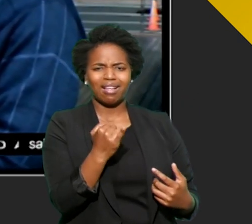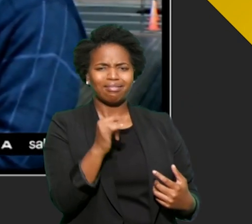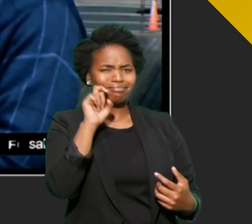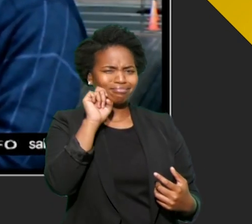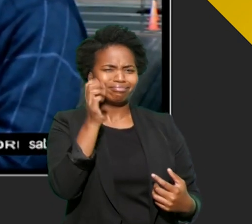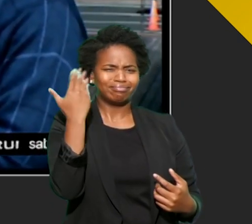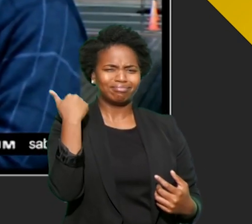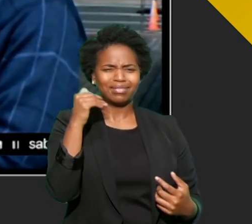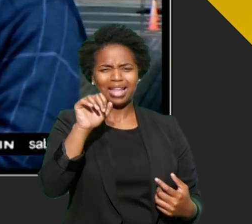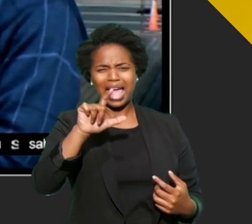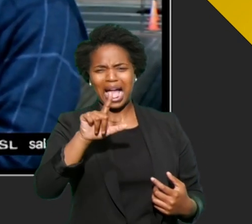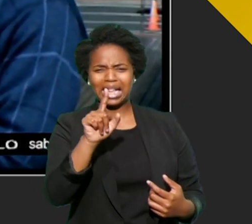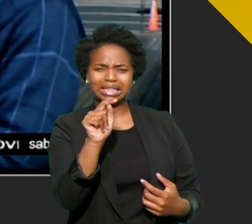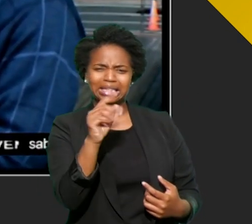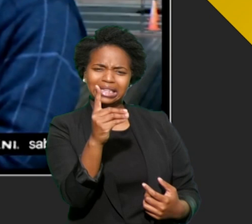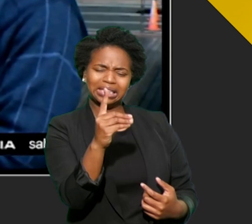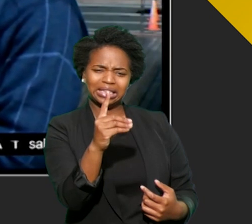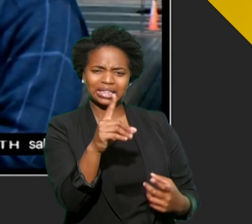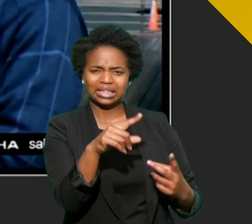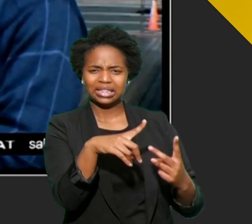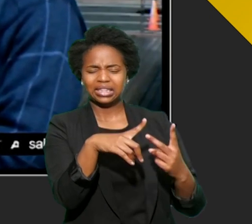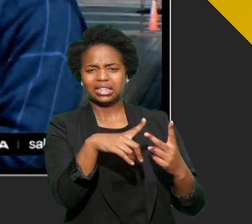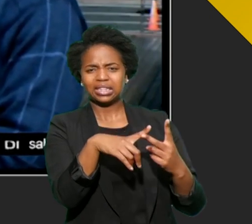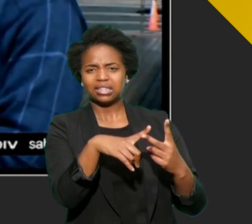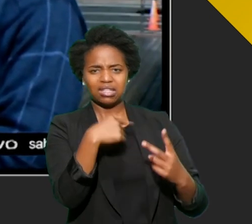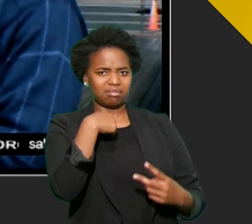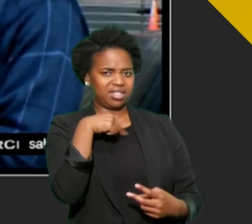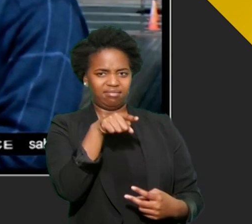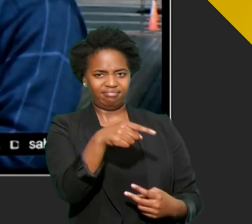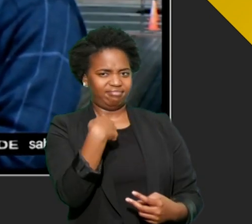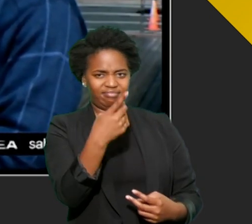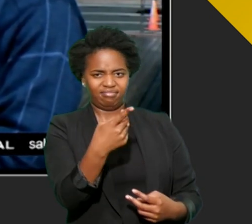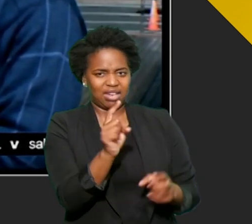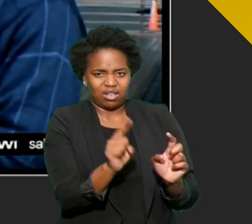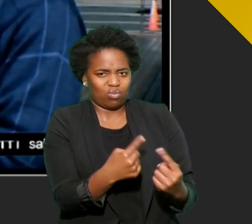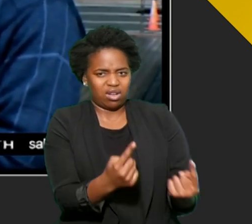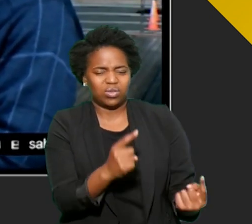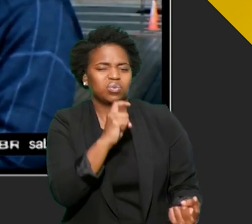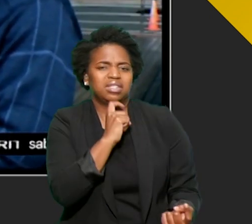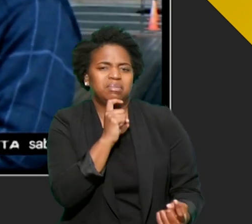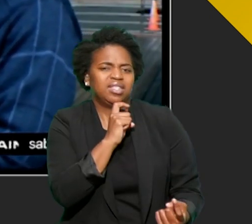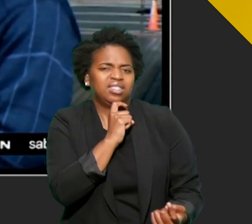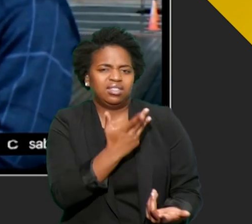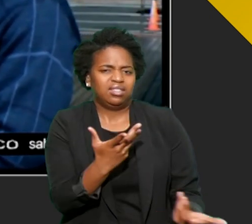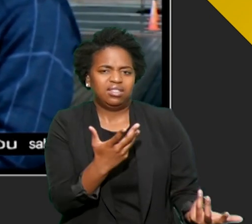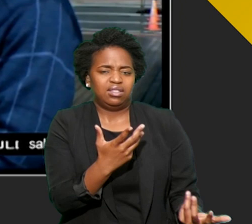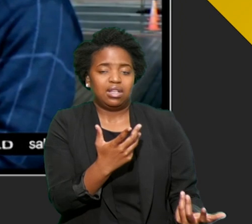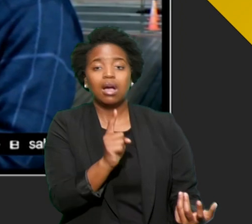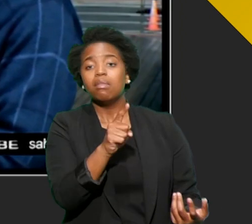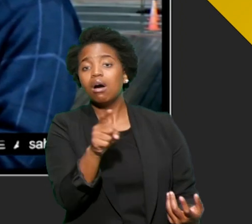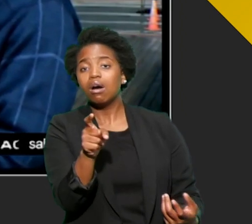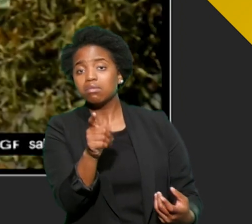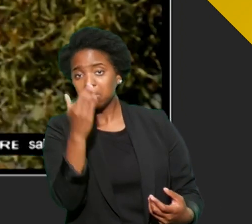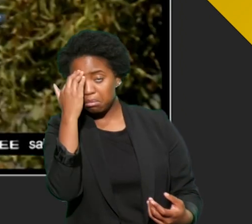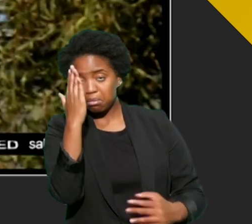and for you and me, we can't use it that much except these people who are connected